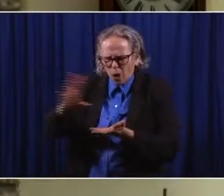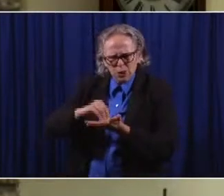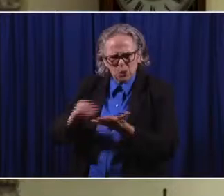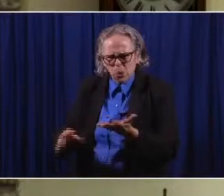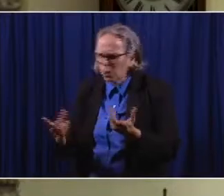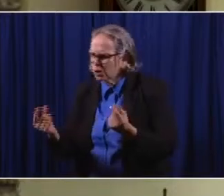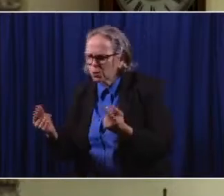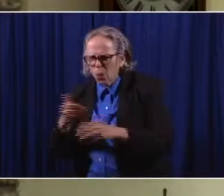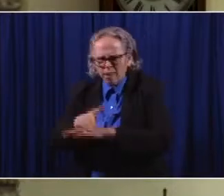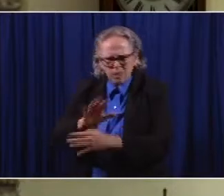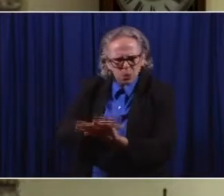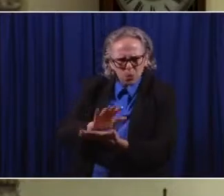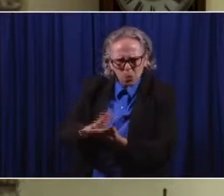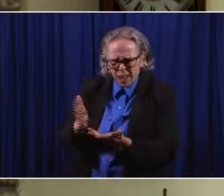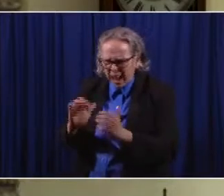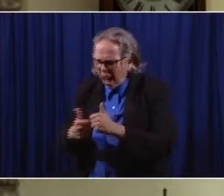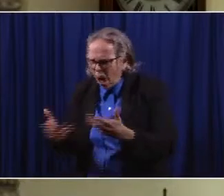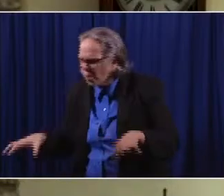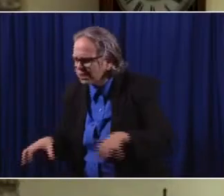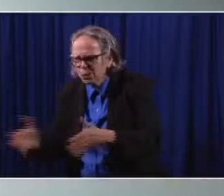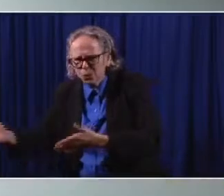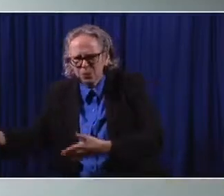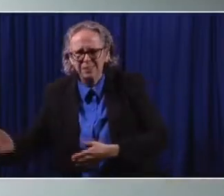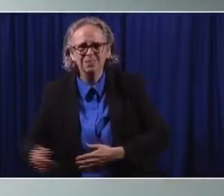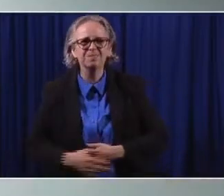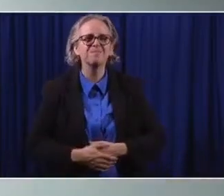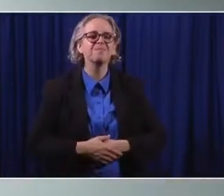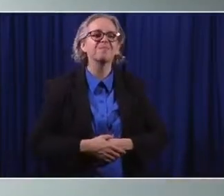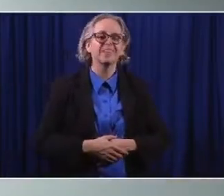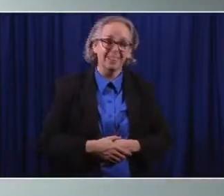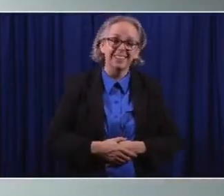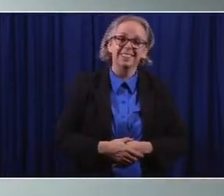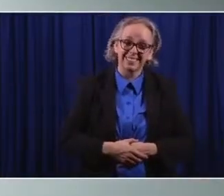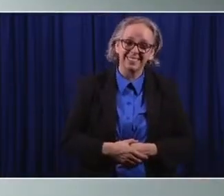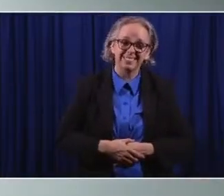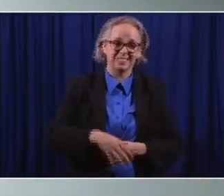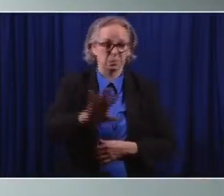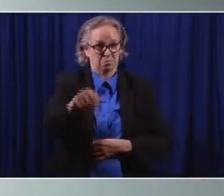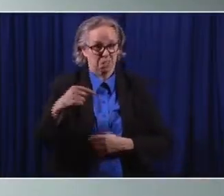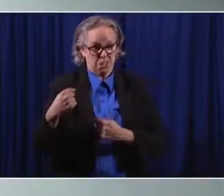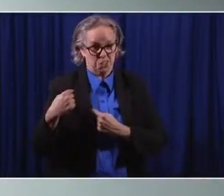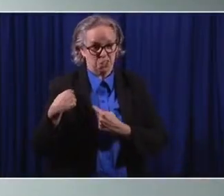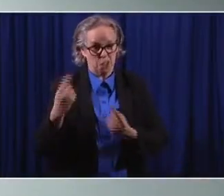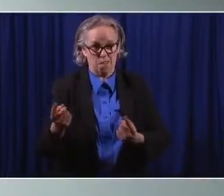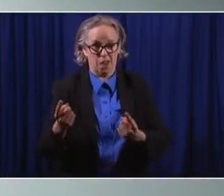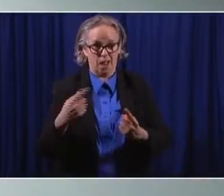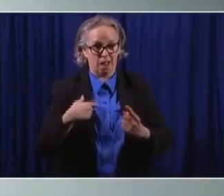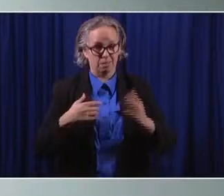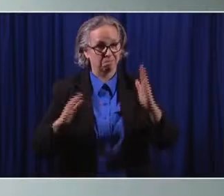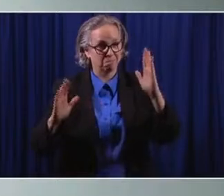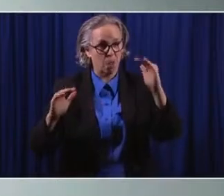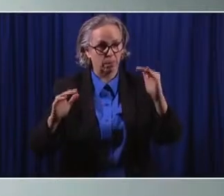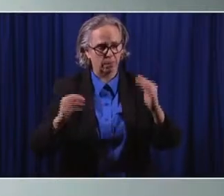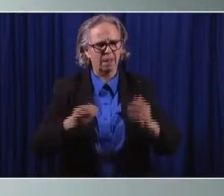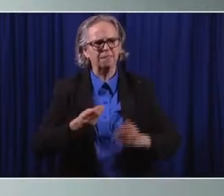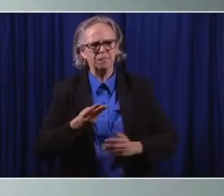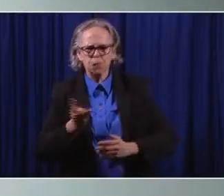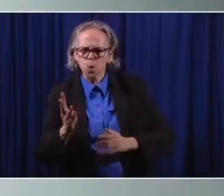your messaging to the students? Oh, it's so far so good. I mean, we've had a few bumps in the roads, but I have to